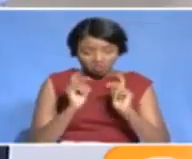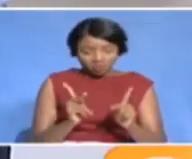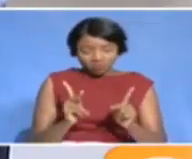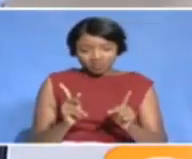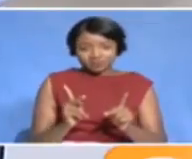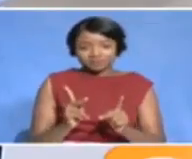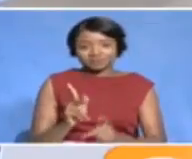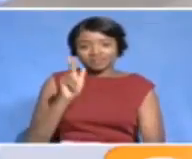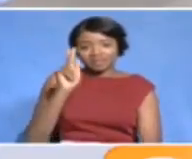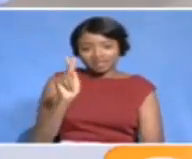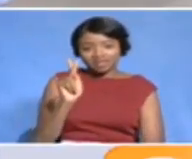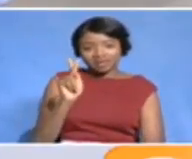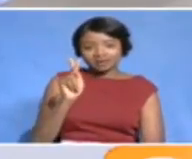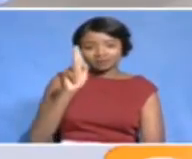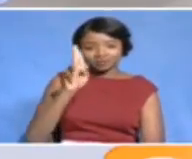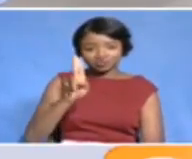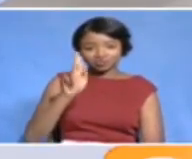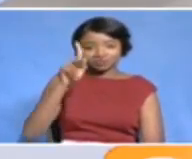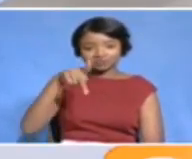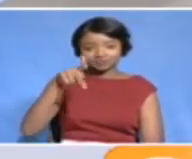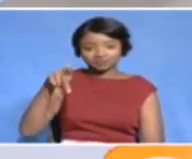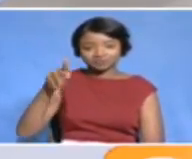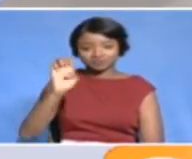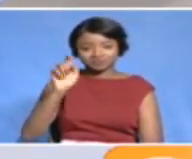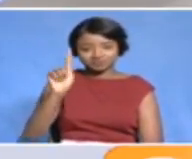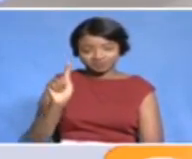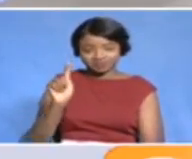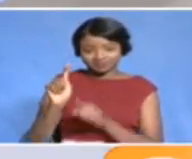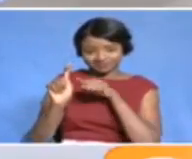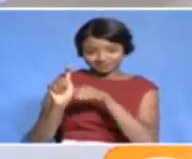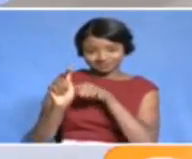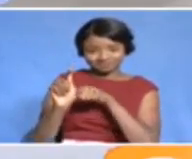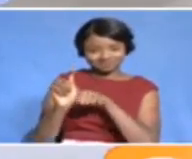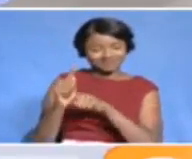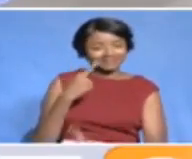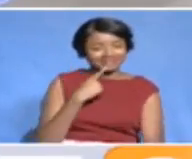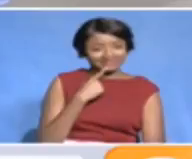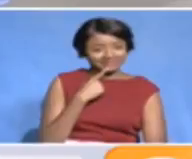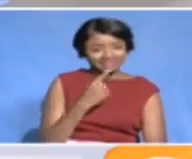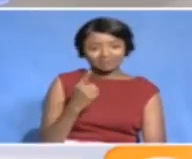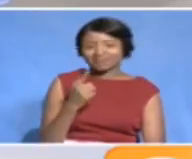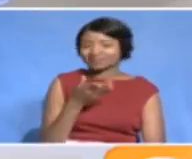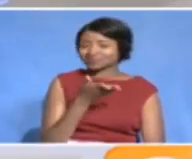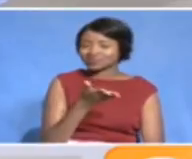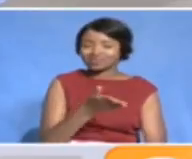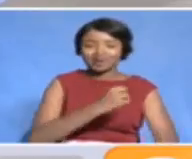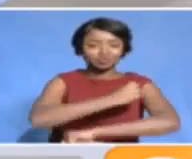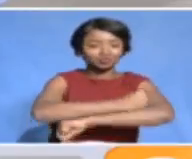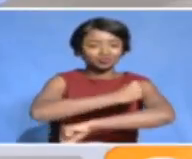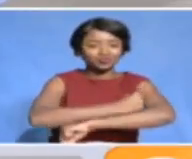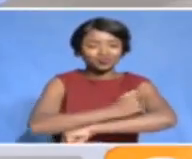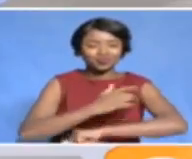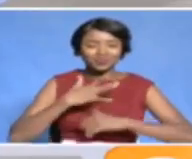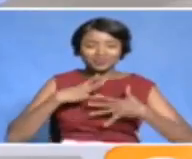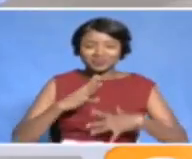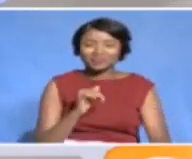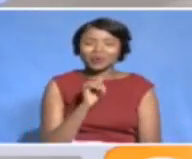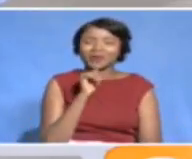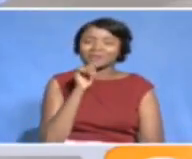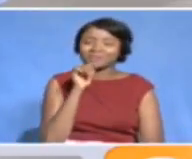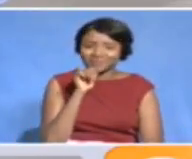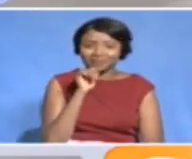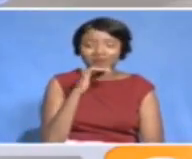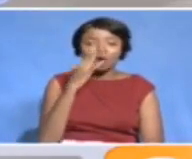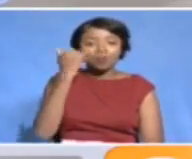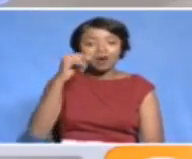The Kenya Union of Post-Primary Education Teachers has decried congestion in schools, which has arisen due to the